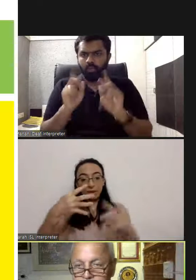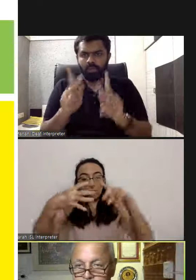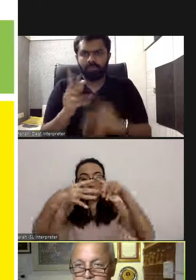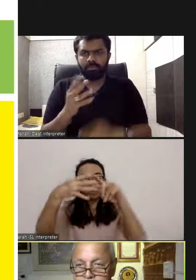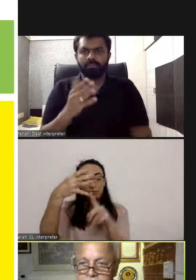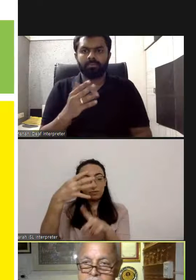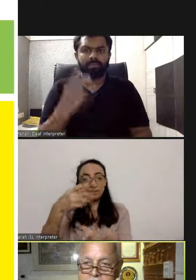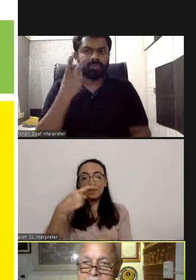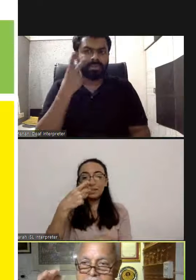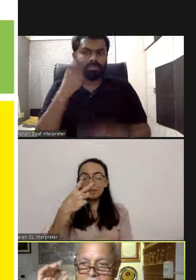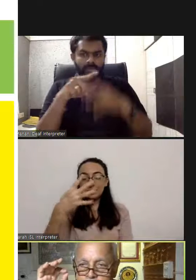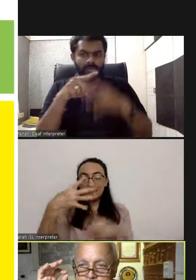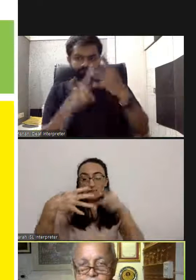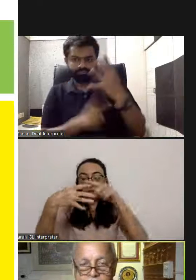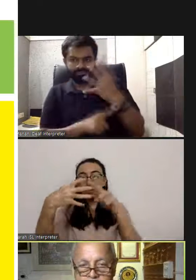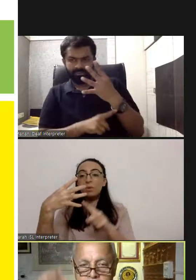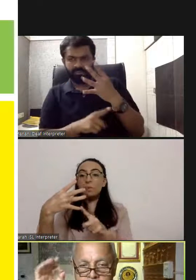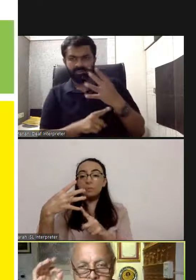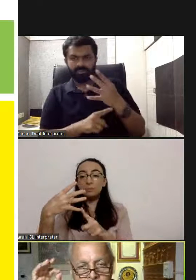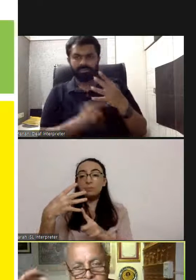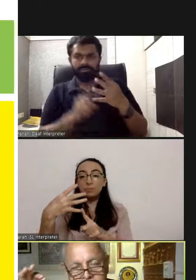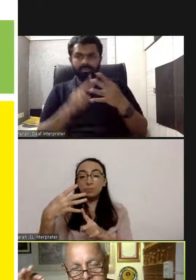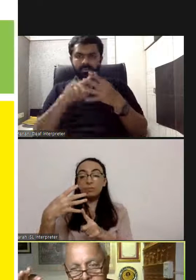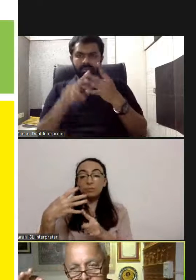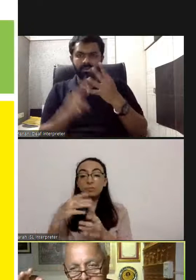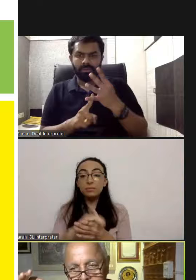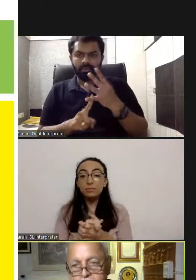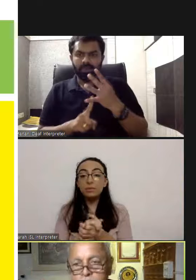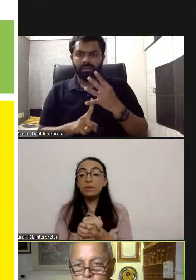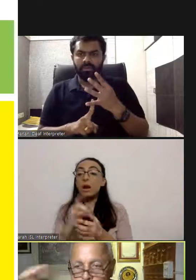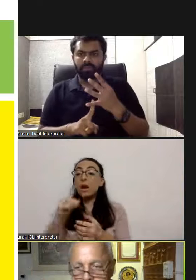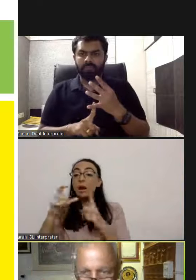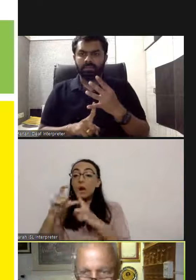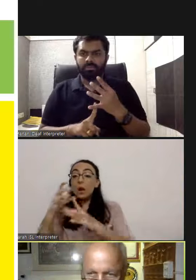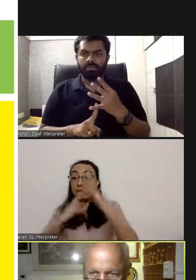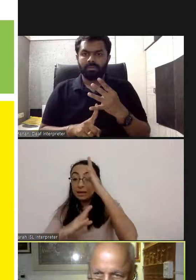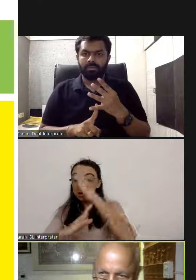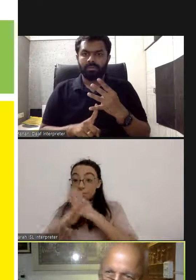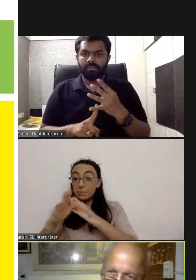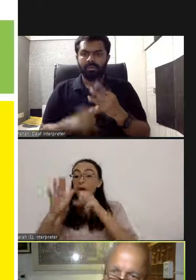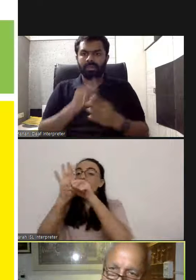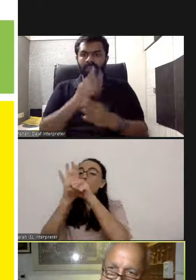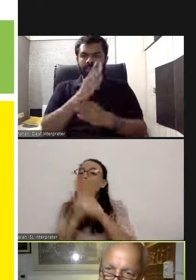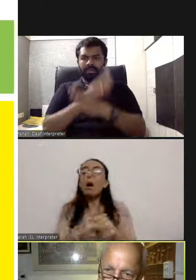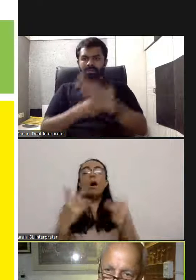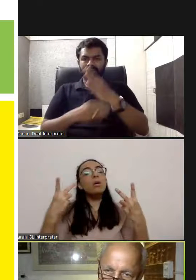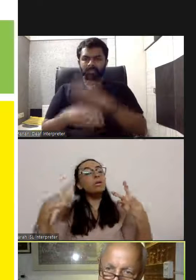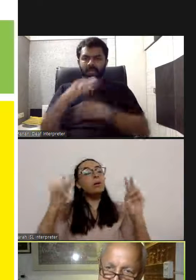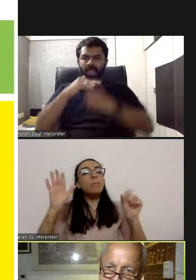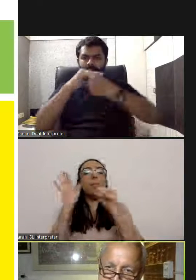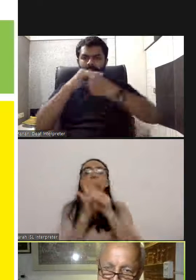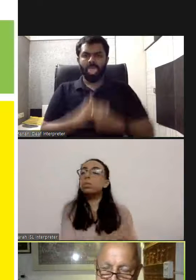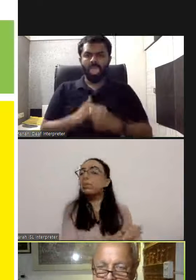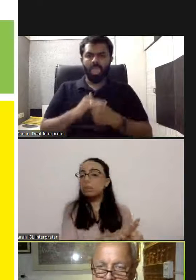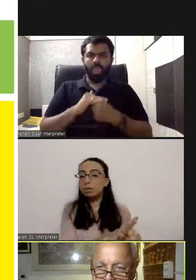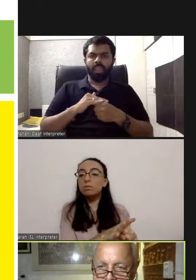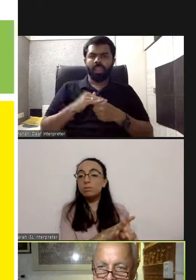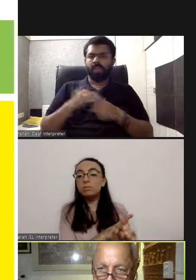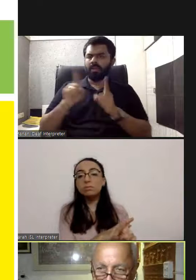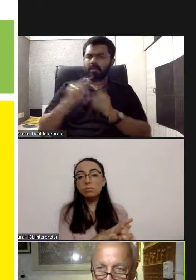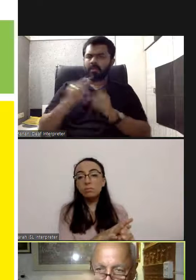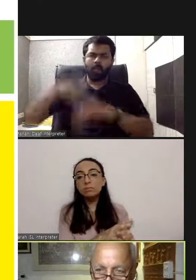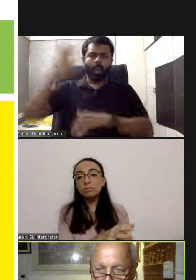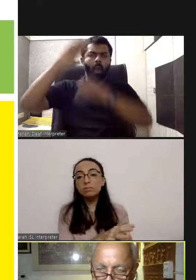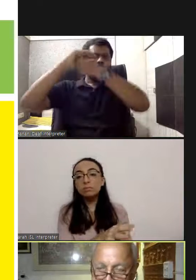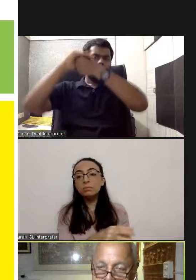kinds of poverty, people who suffer from disability are the worst hit. The first disability,